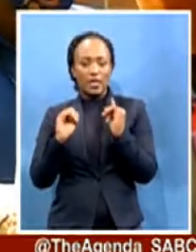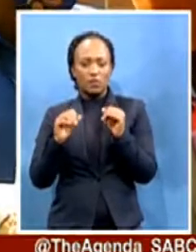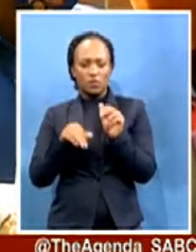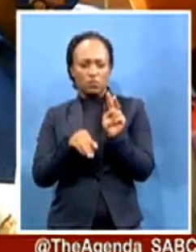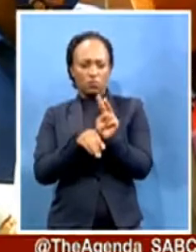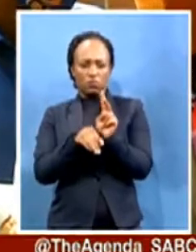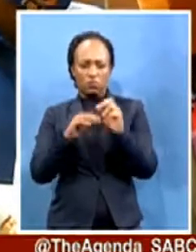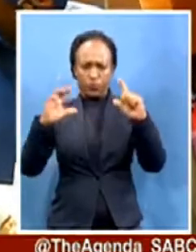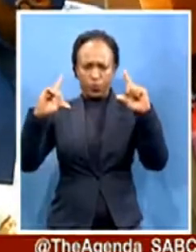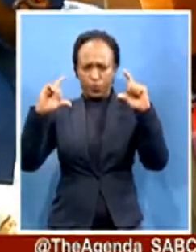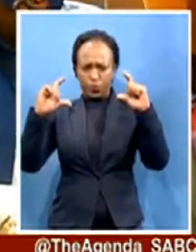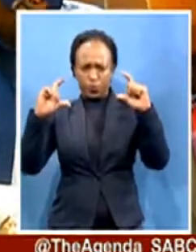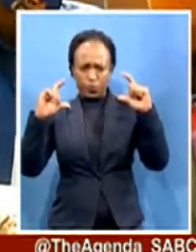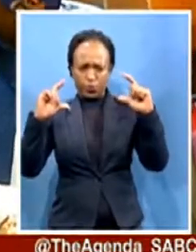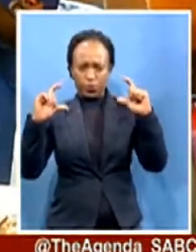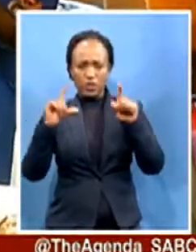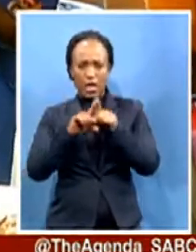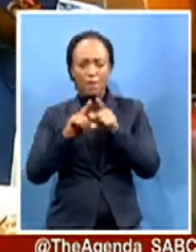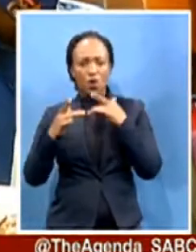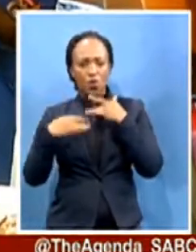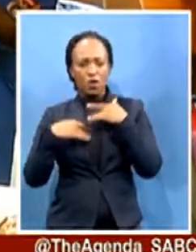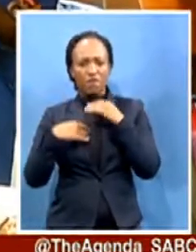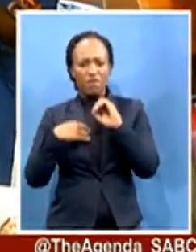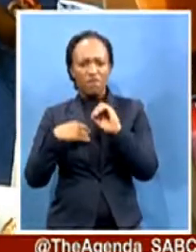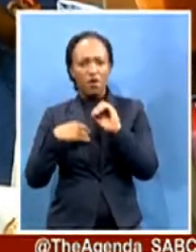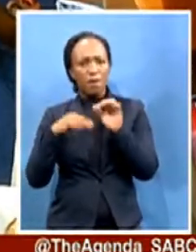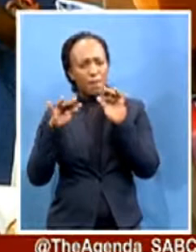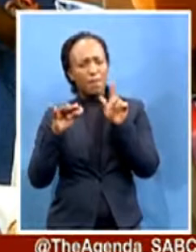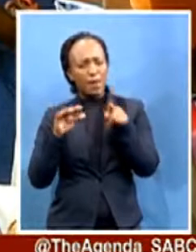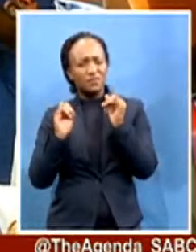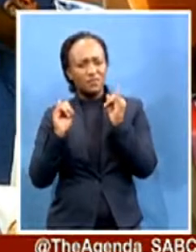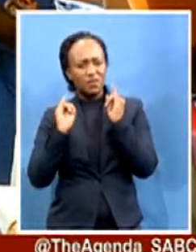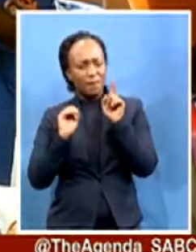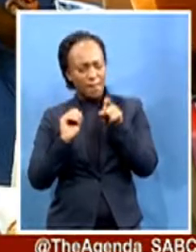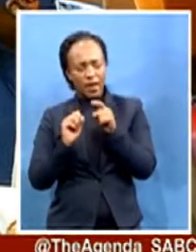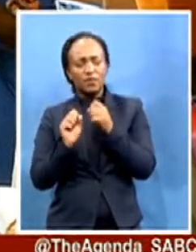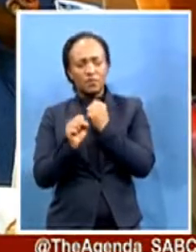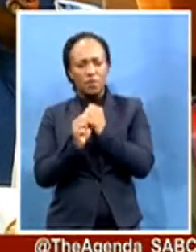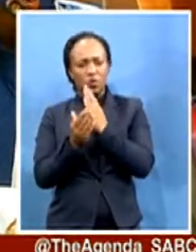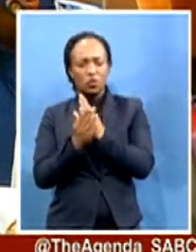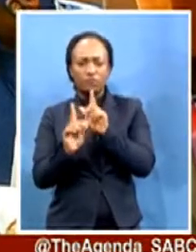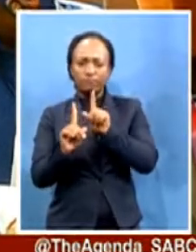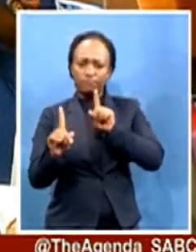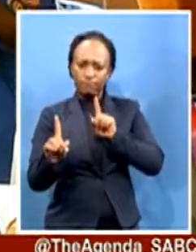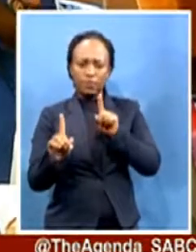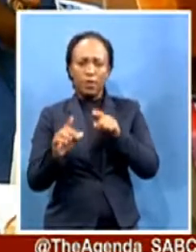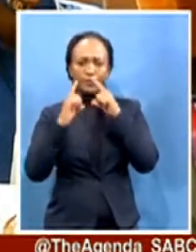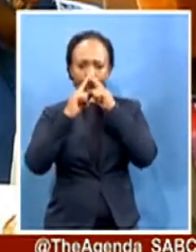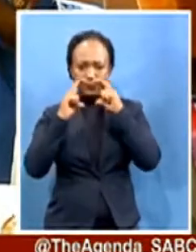the people must take it seriously, keep their distances, keep their masks, and washing of hands and sanitizers.